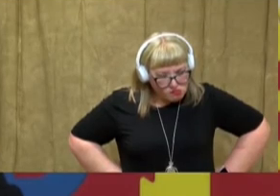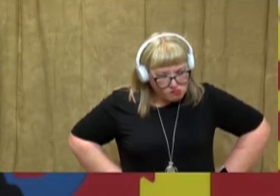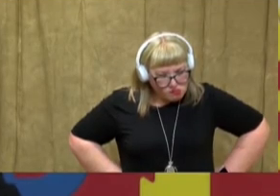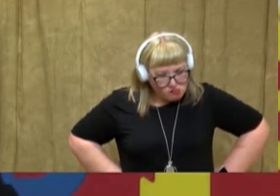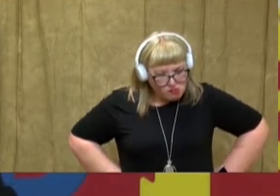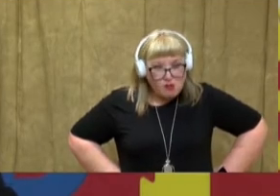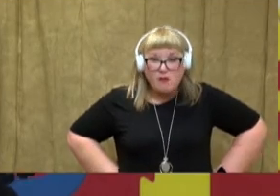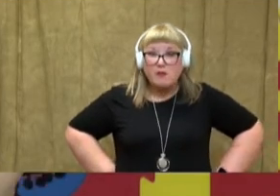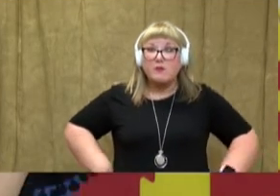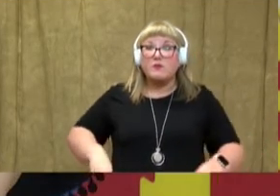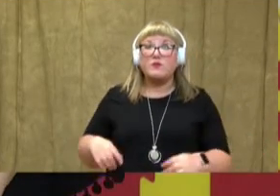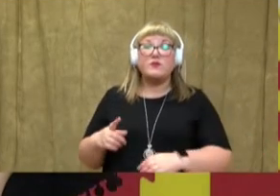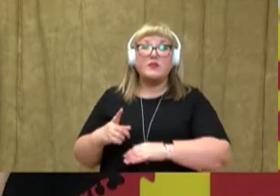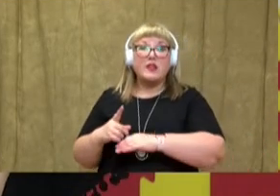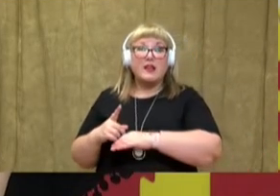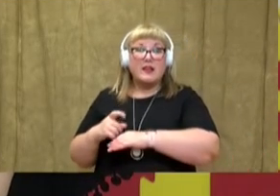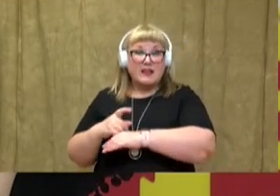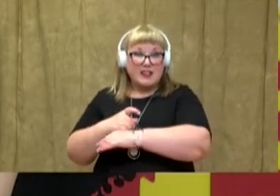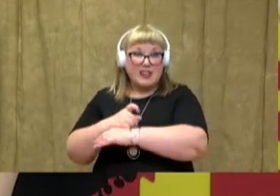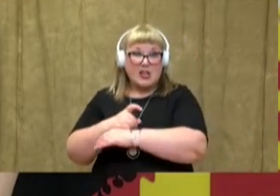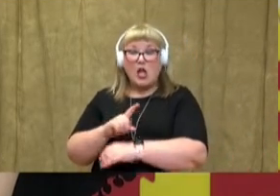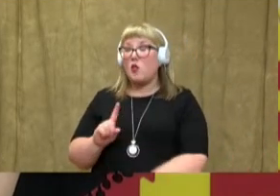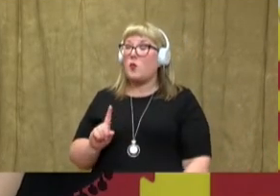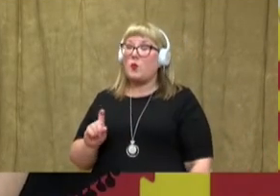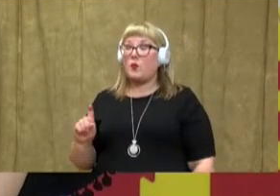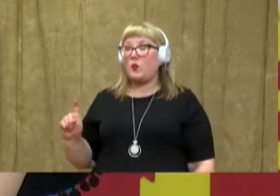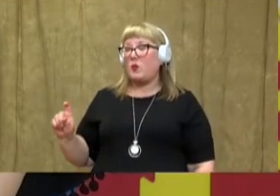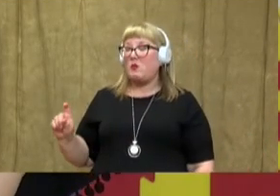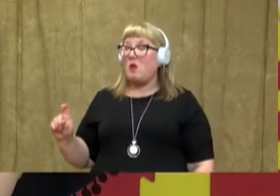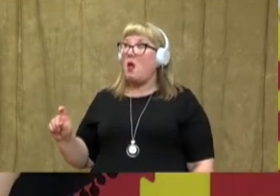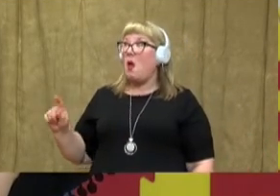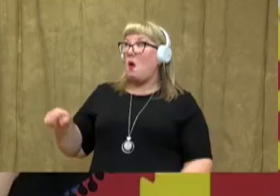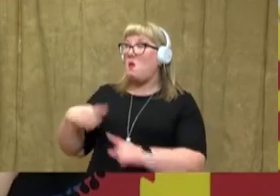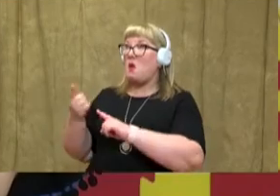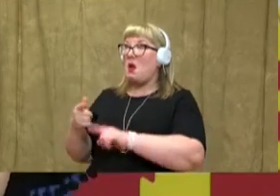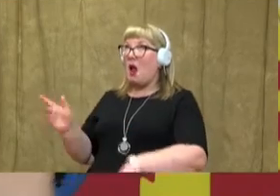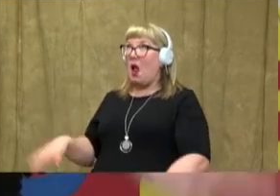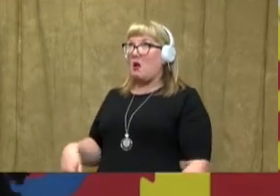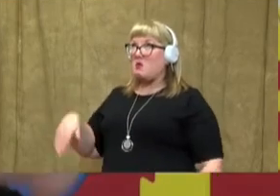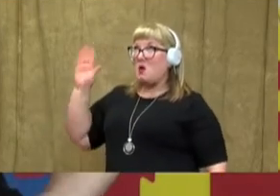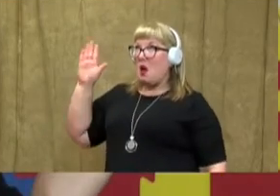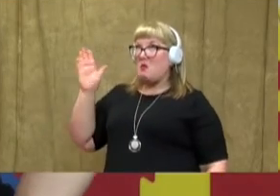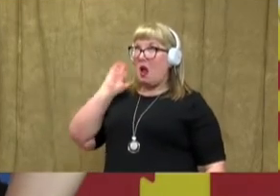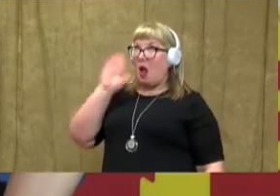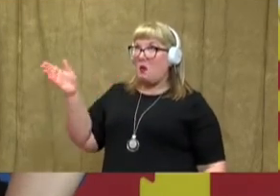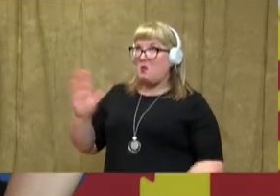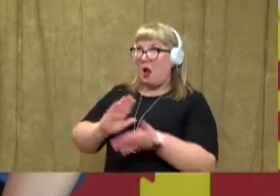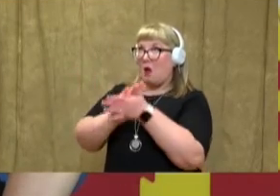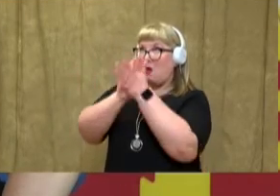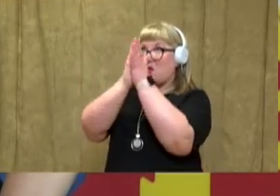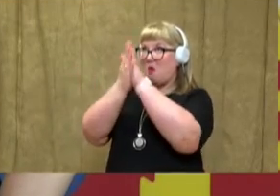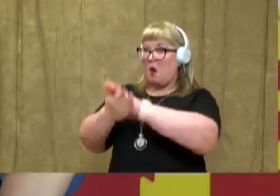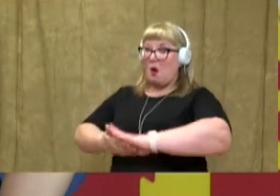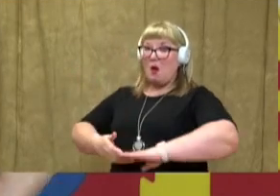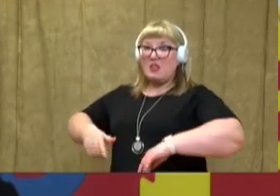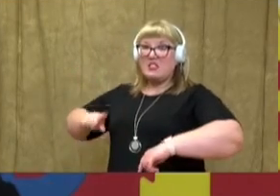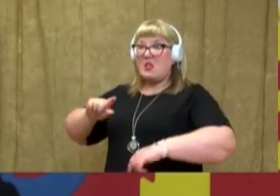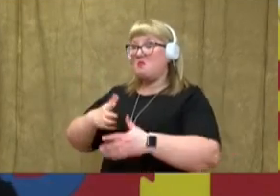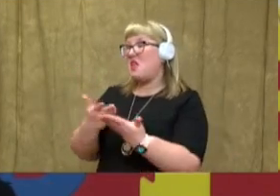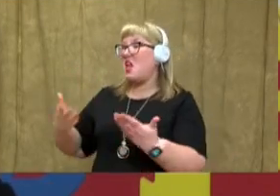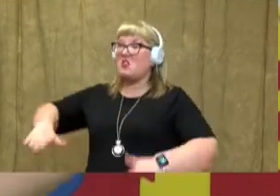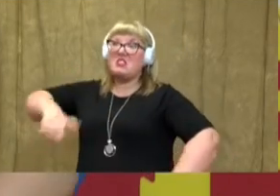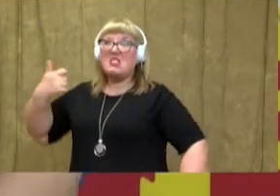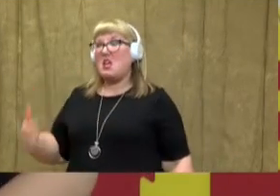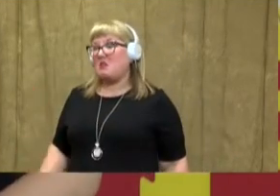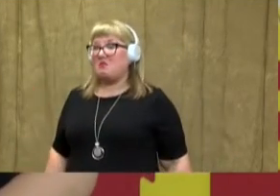A caterpillar wiggled by. When I grow up, he said proudly to the frog, I'm going to turn into